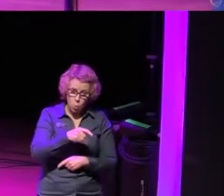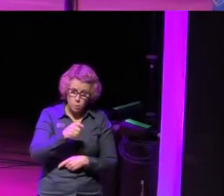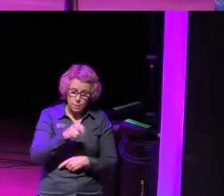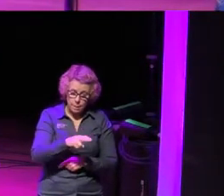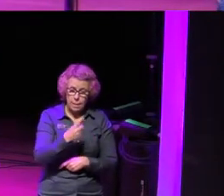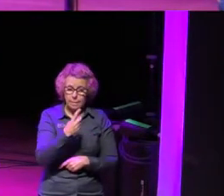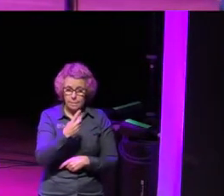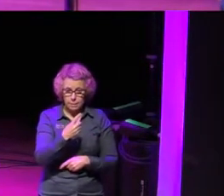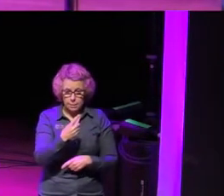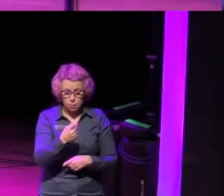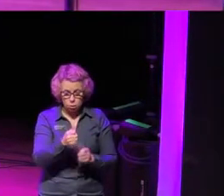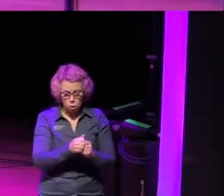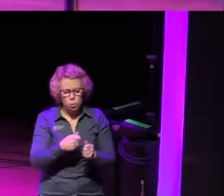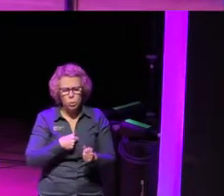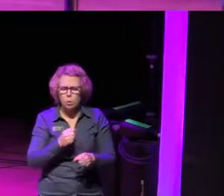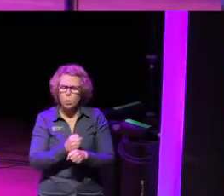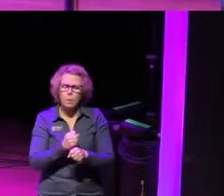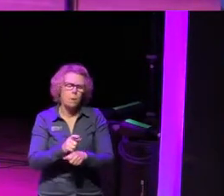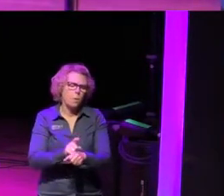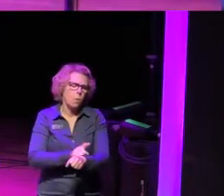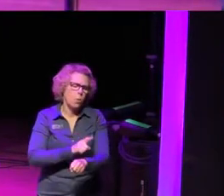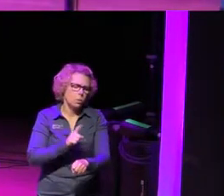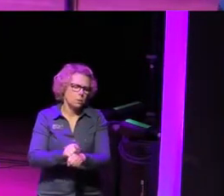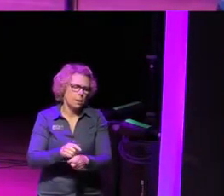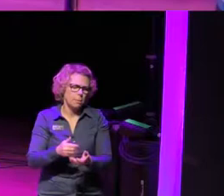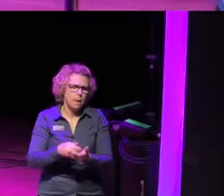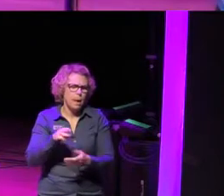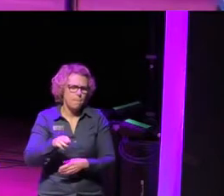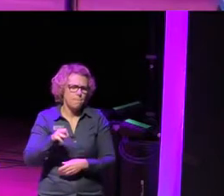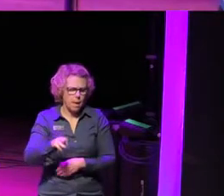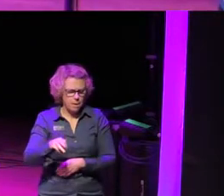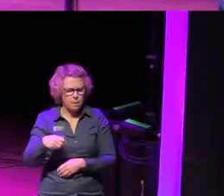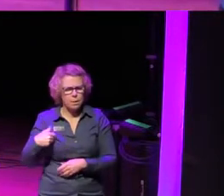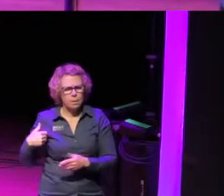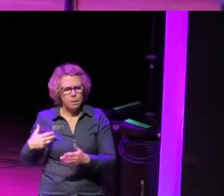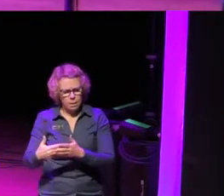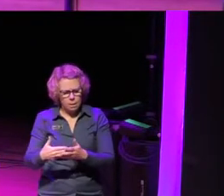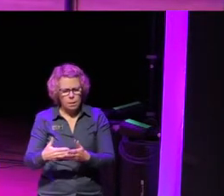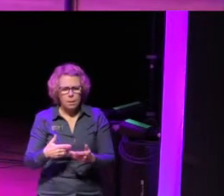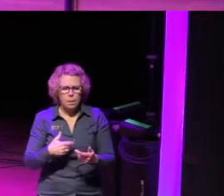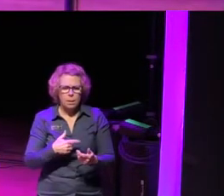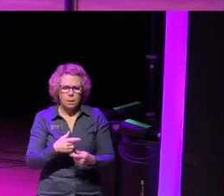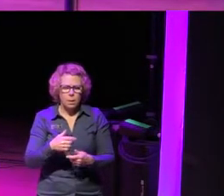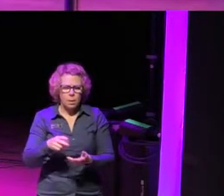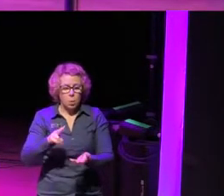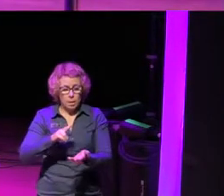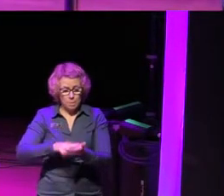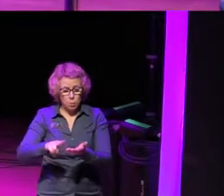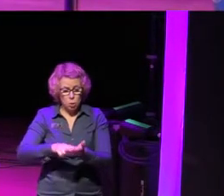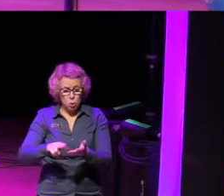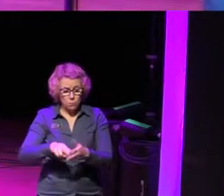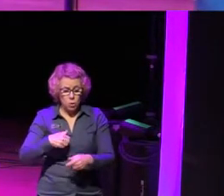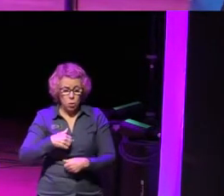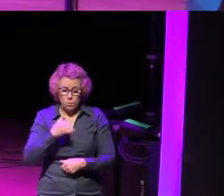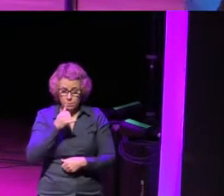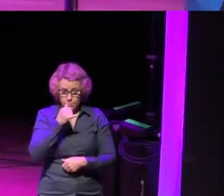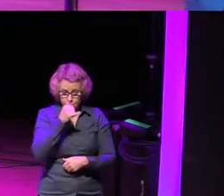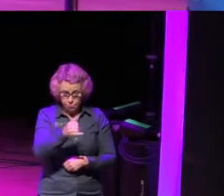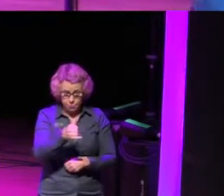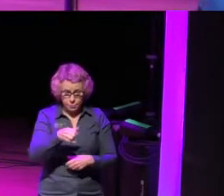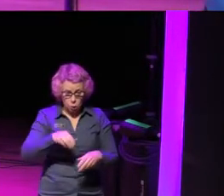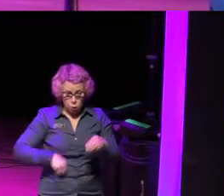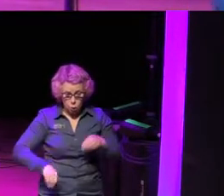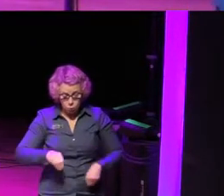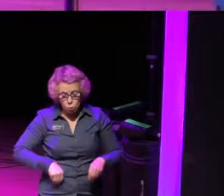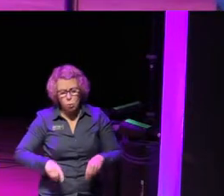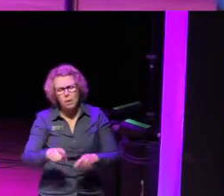long with human rights. And I mean, is anti-corruption a core human rights issue? I mean, what do you think about